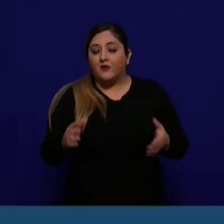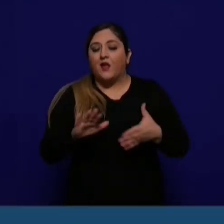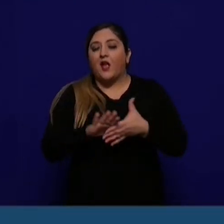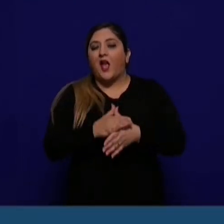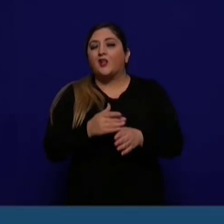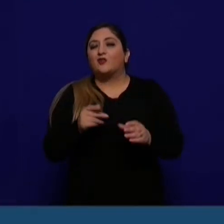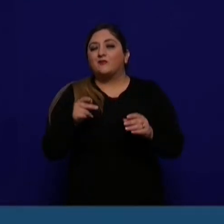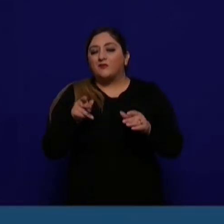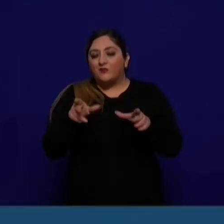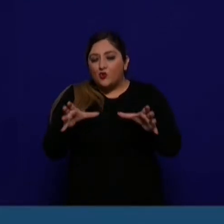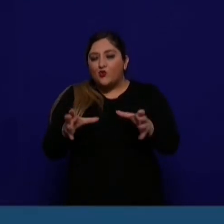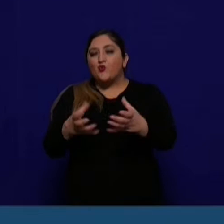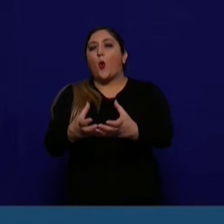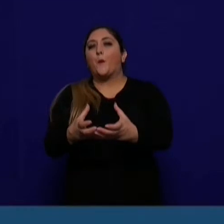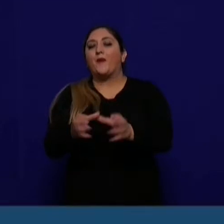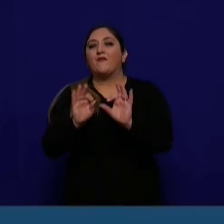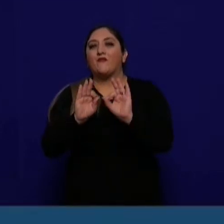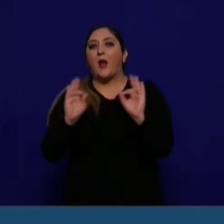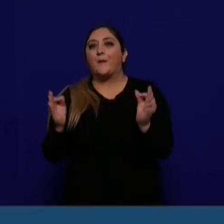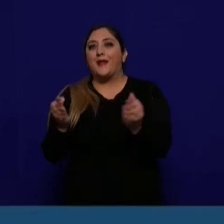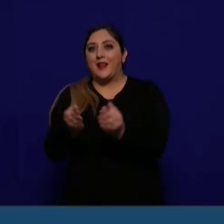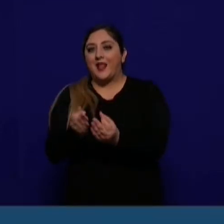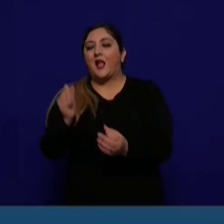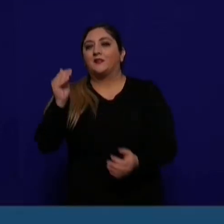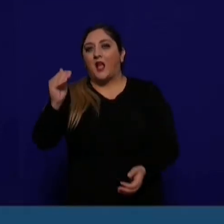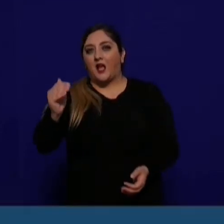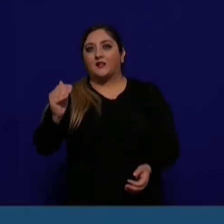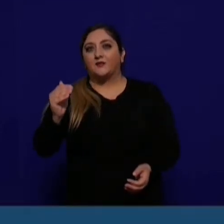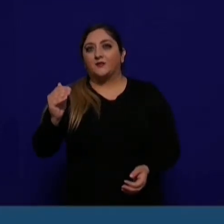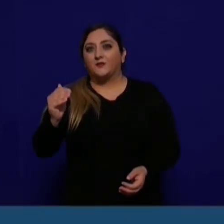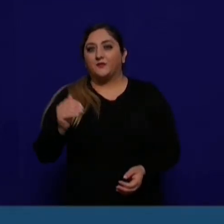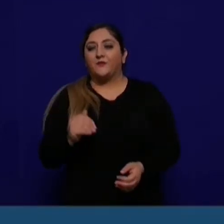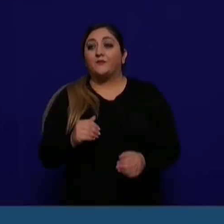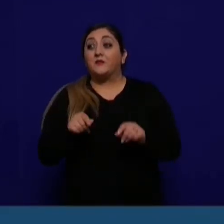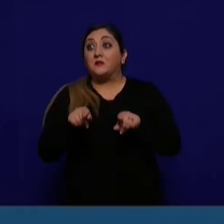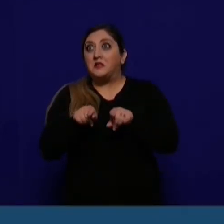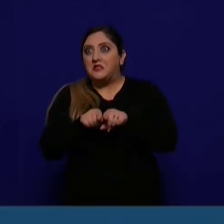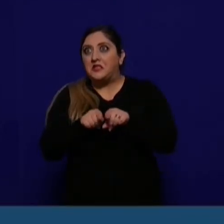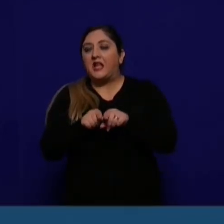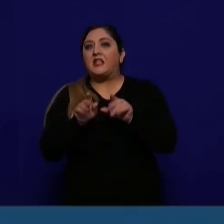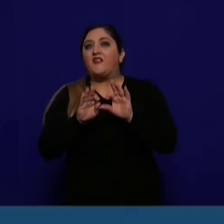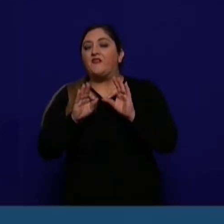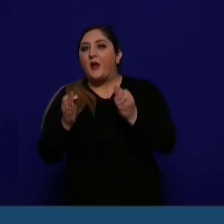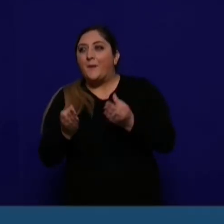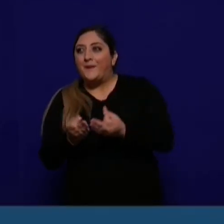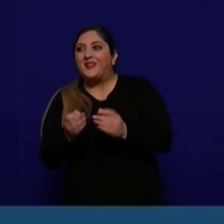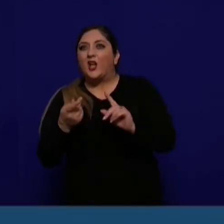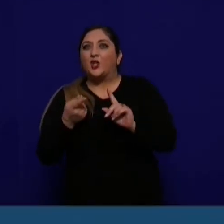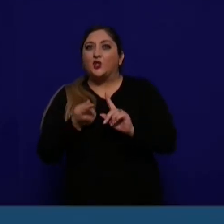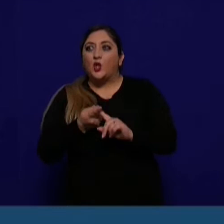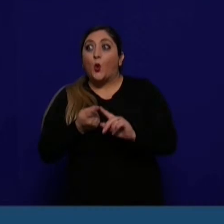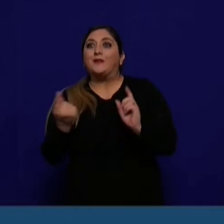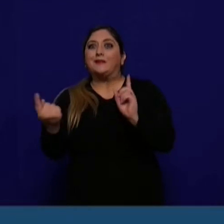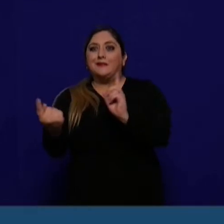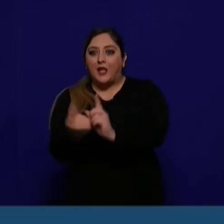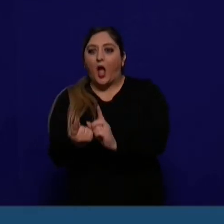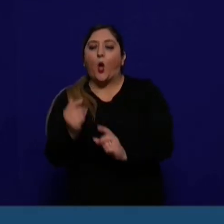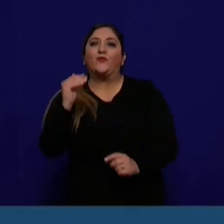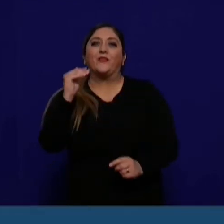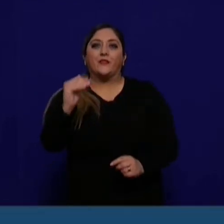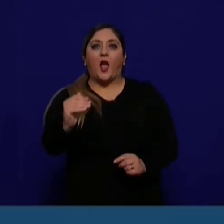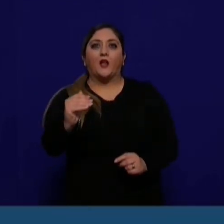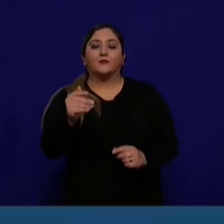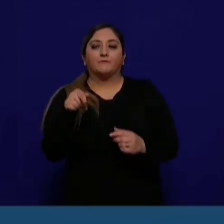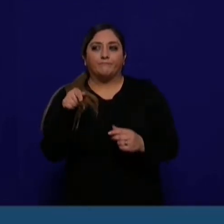relatati wkoll ma' households fejn ikollok persuni li jkunu jew fl-istess familja jew inkella xi raġuni jkunu iltaqgħu fil-household allura